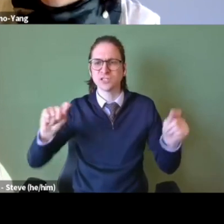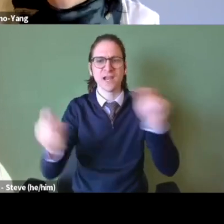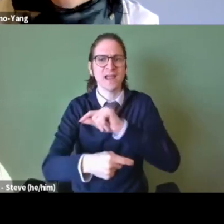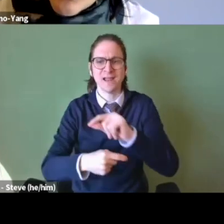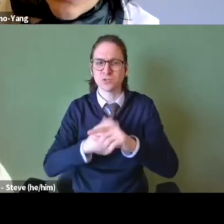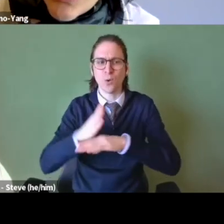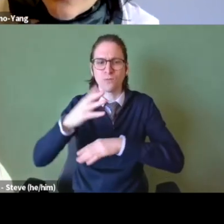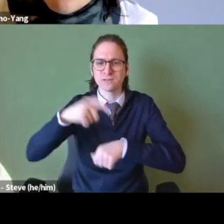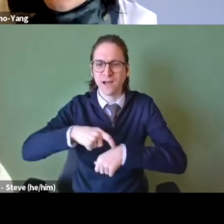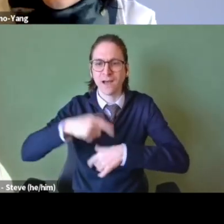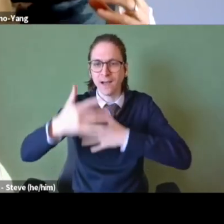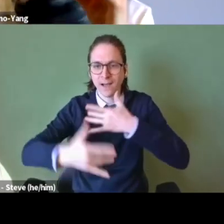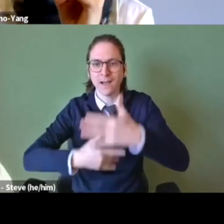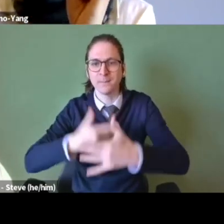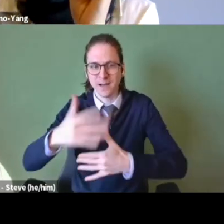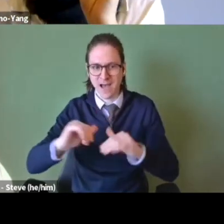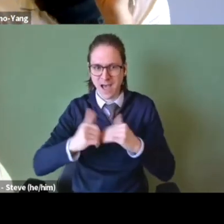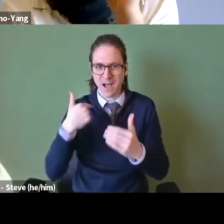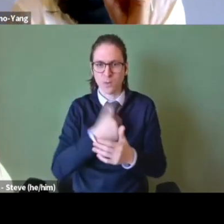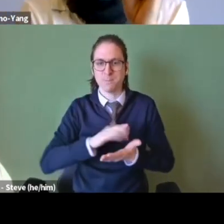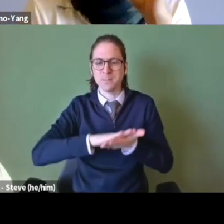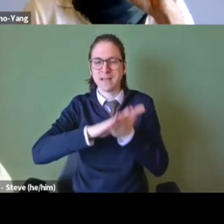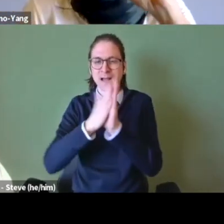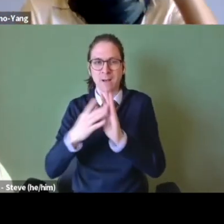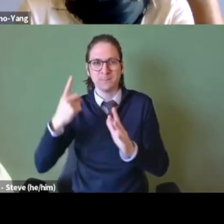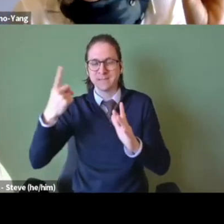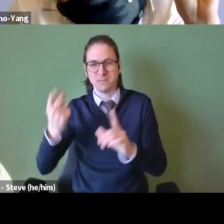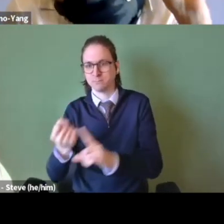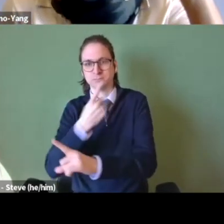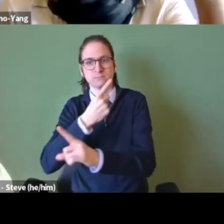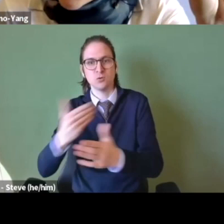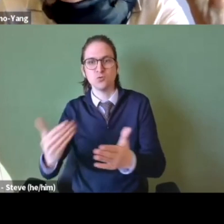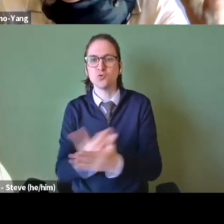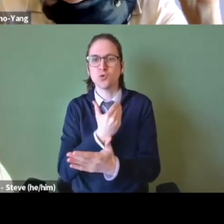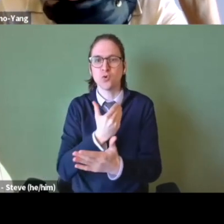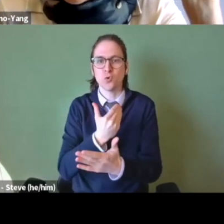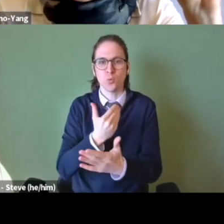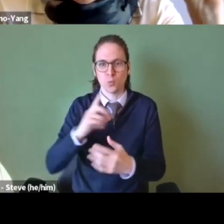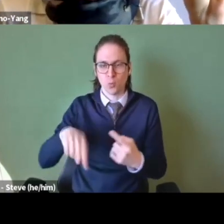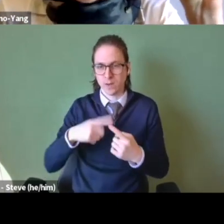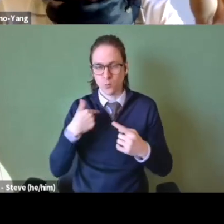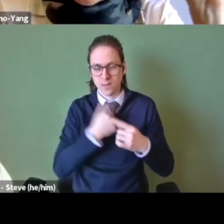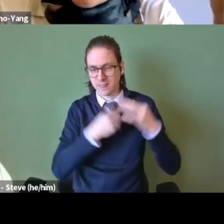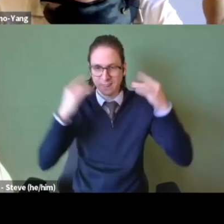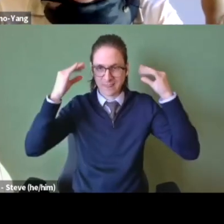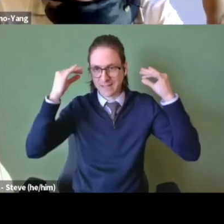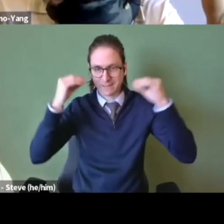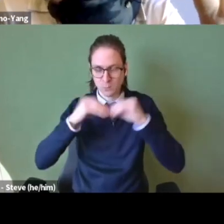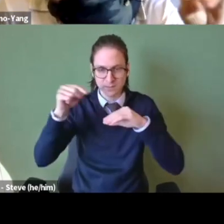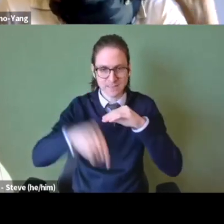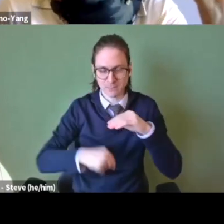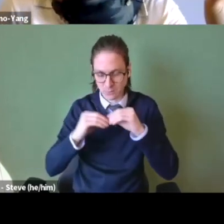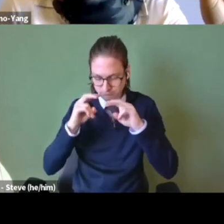thought about this content. And so, you know, if we want to take and just plop in an educational implication